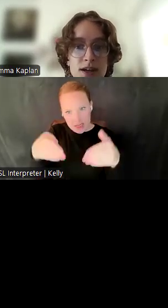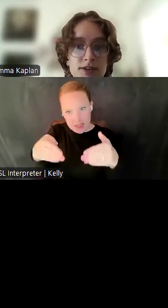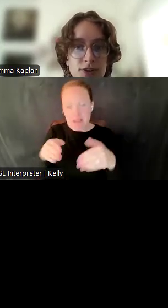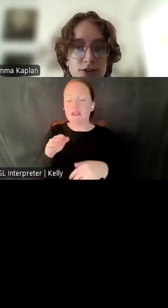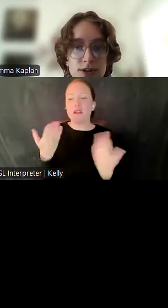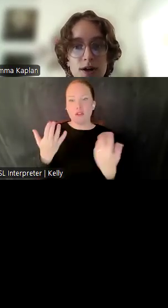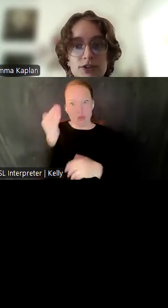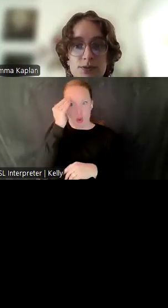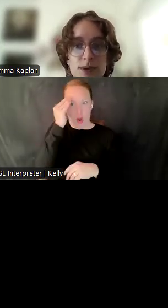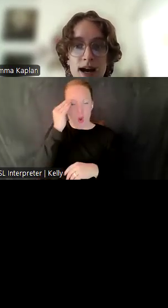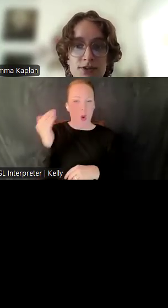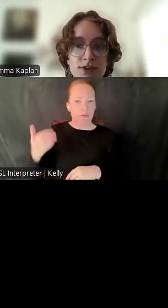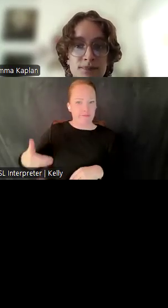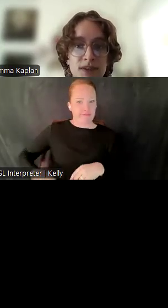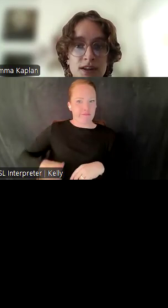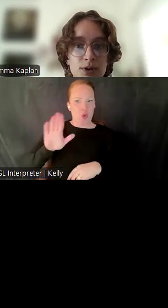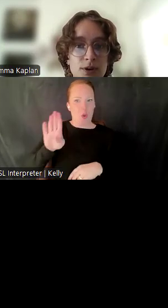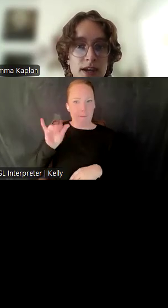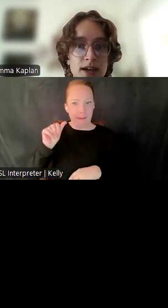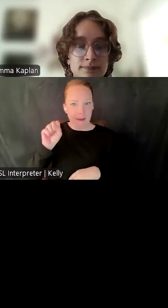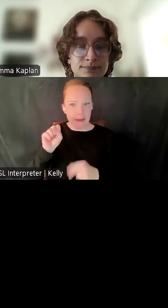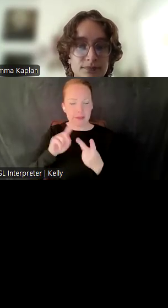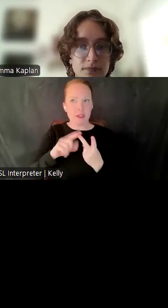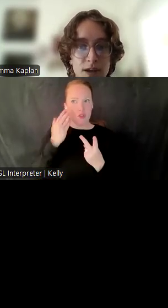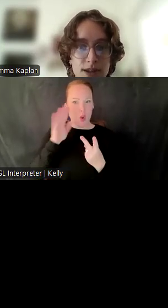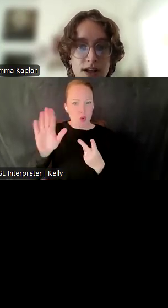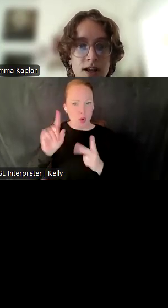and be intentional with the questions we ask, the